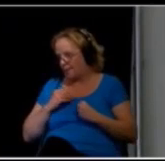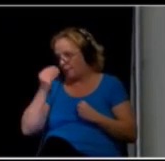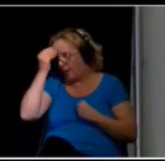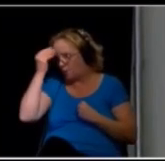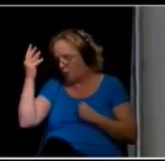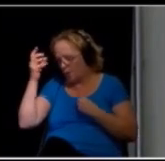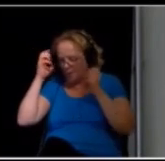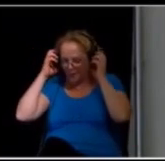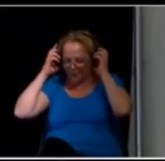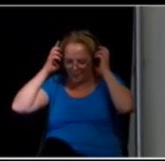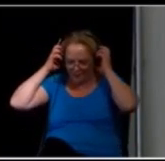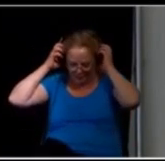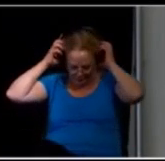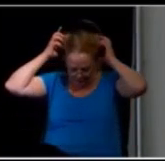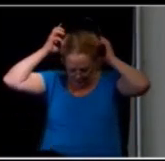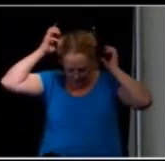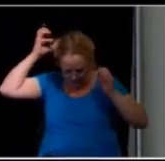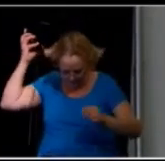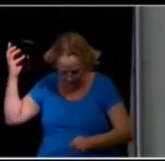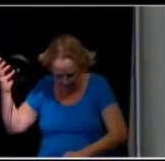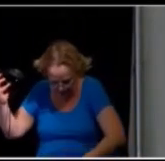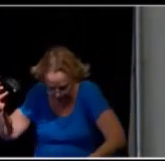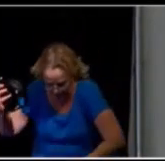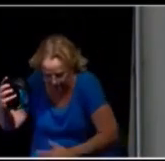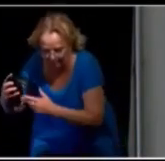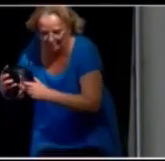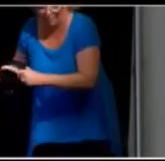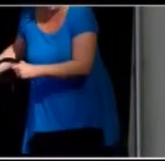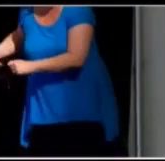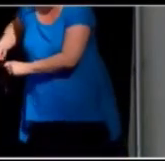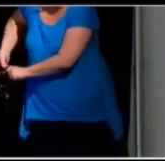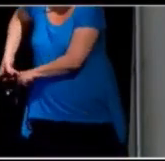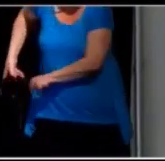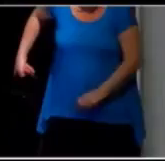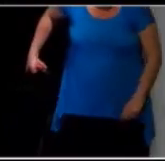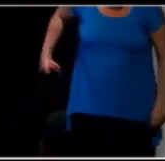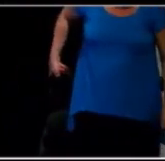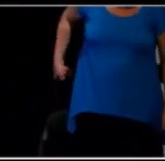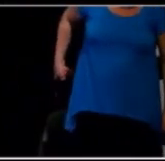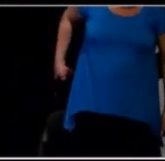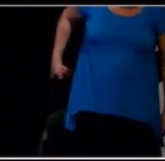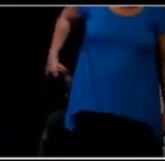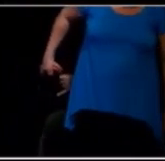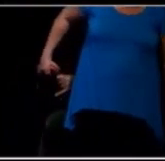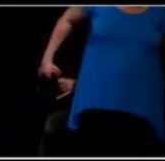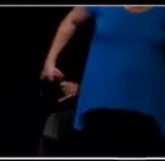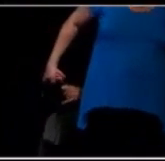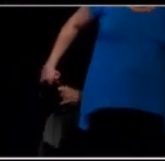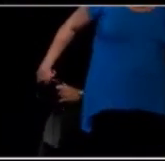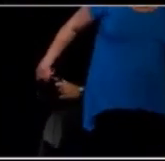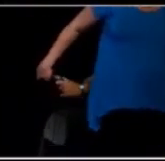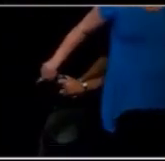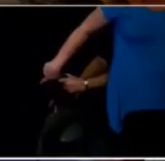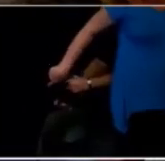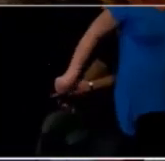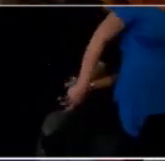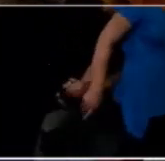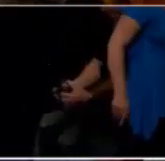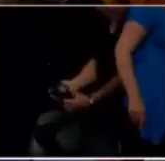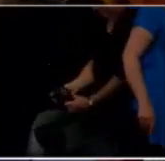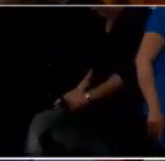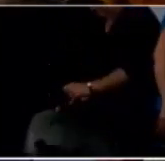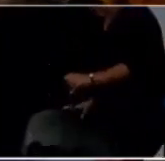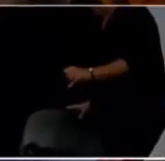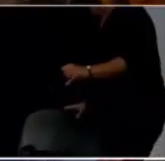time advisory. All right, I'll probably take another maybe 4 questions or so. Yeah, thanks. Great. Hi, Elon. My name is Stephanie Downs, and